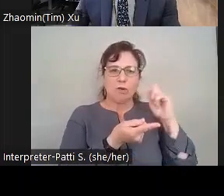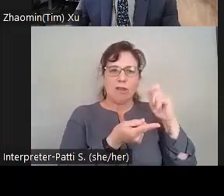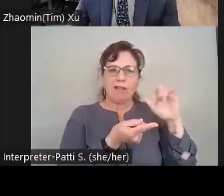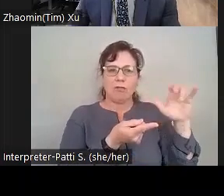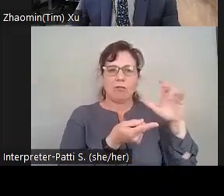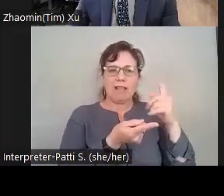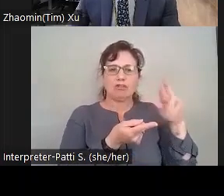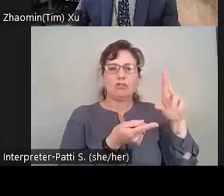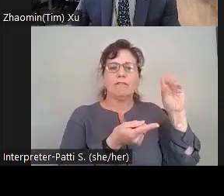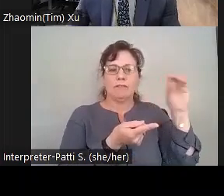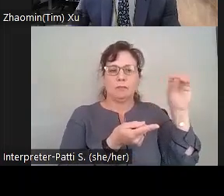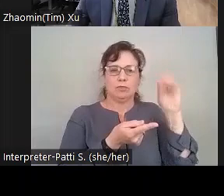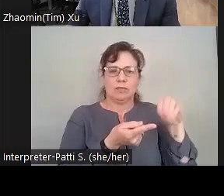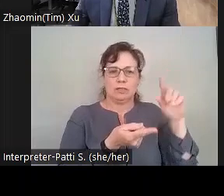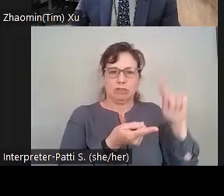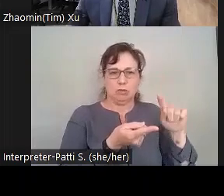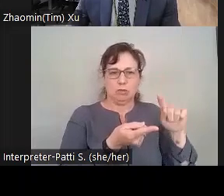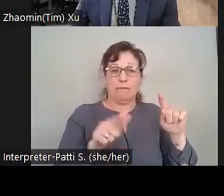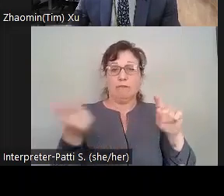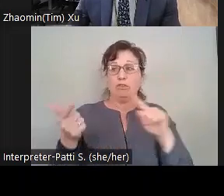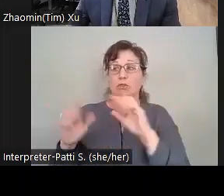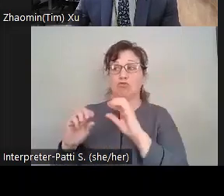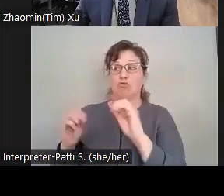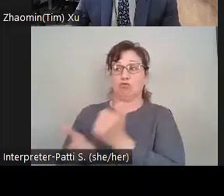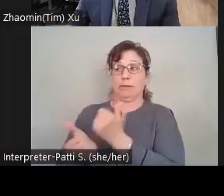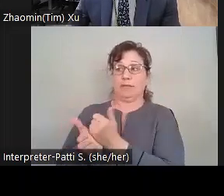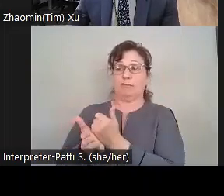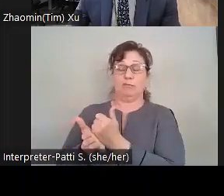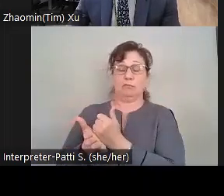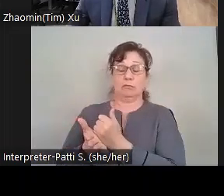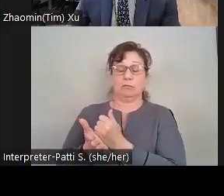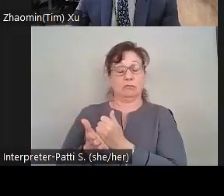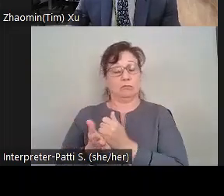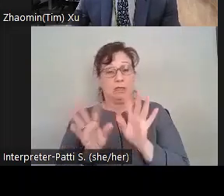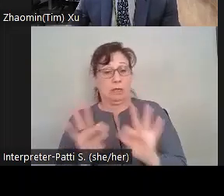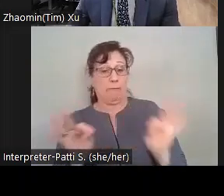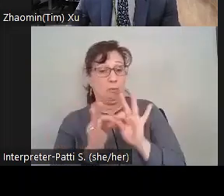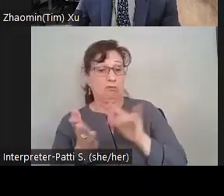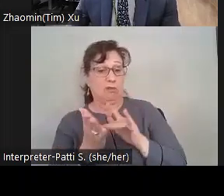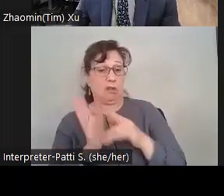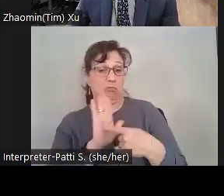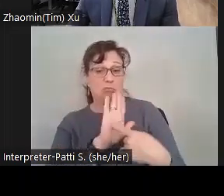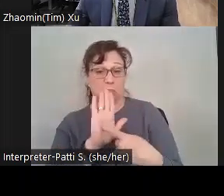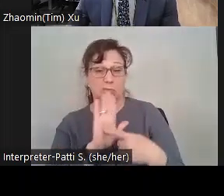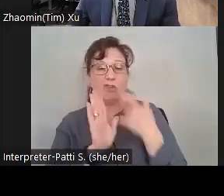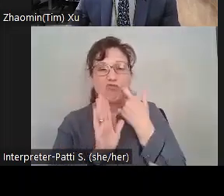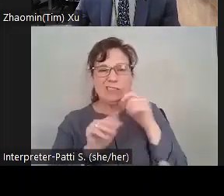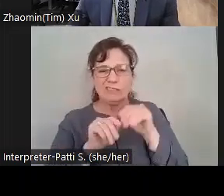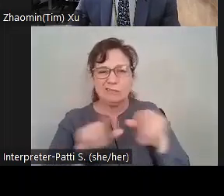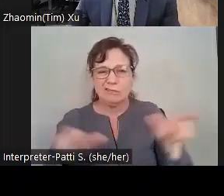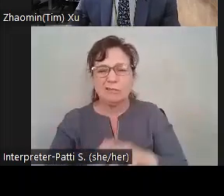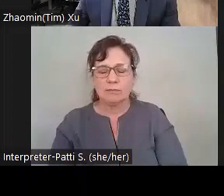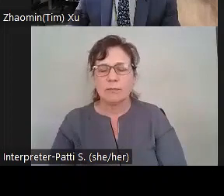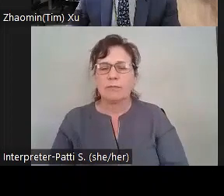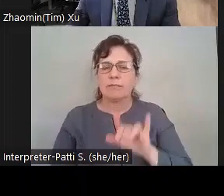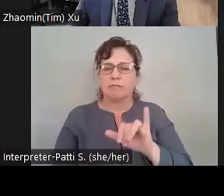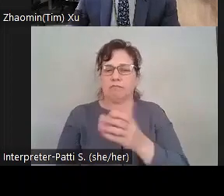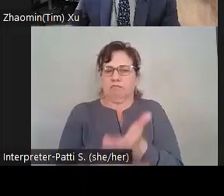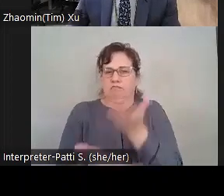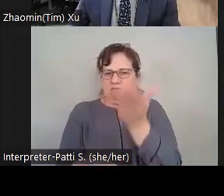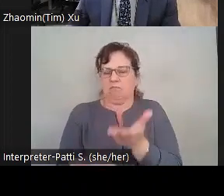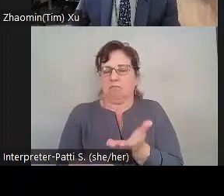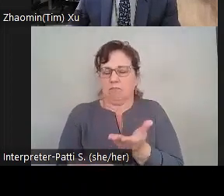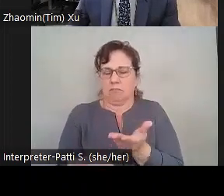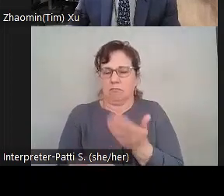compared to patients who were not treated. So a pretty important study that just came out recently that really solidifies that